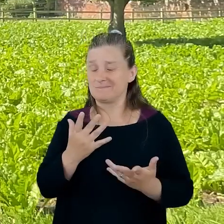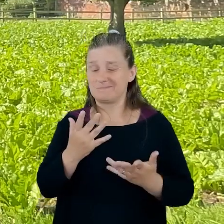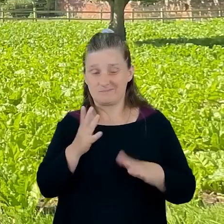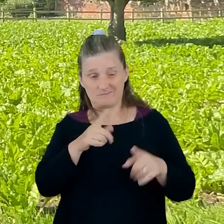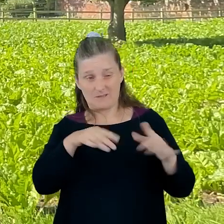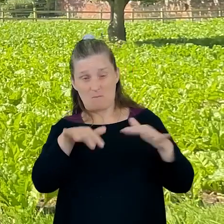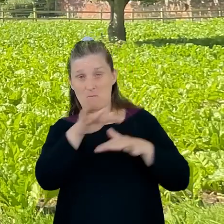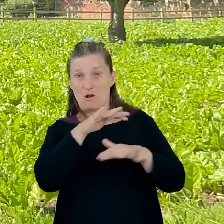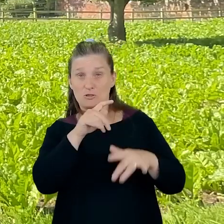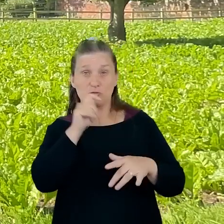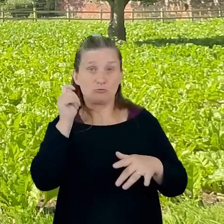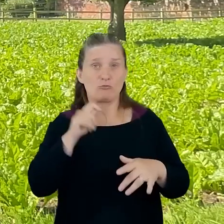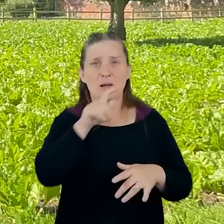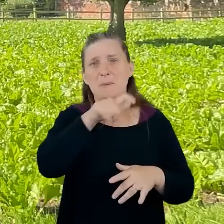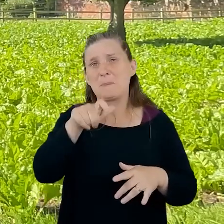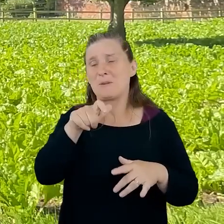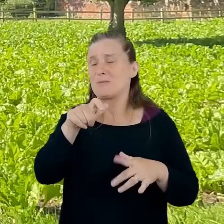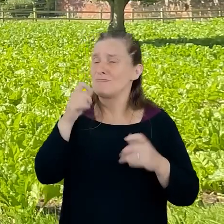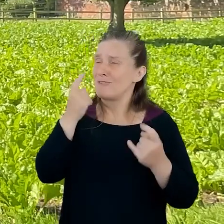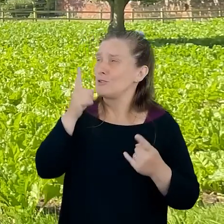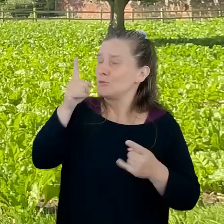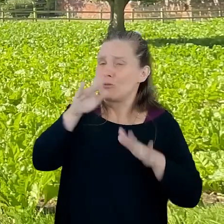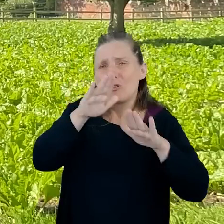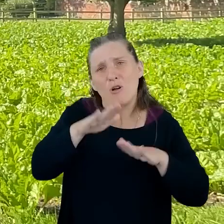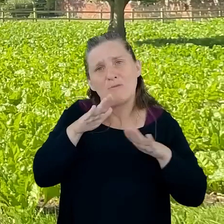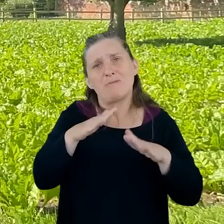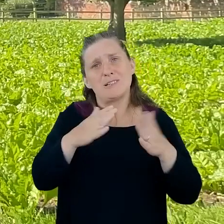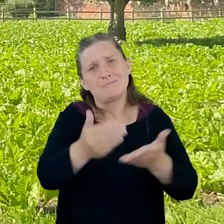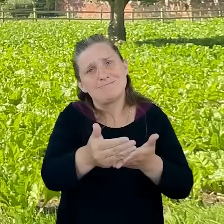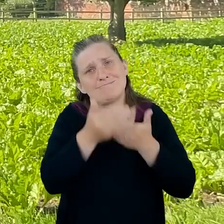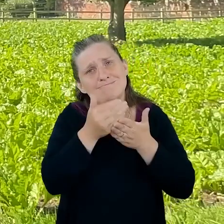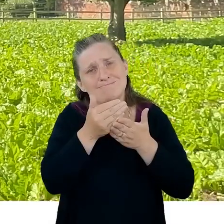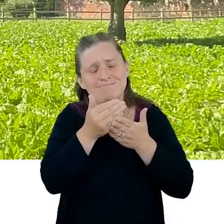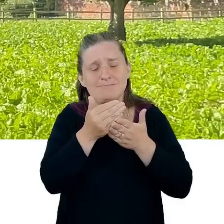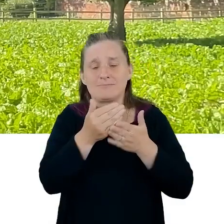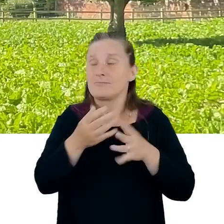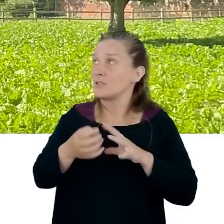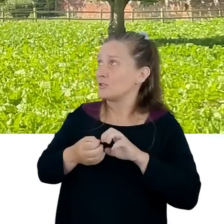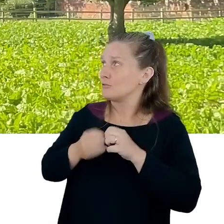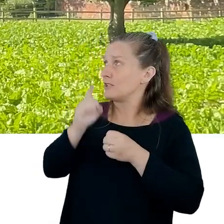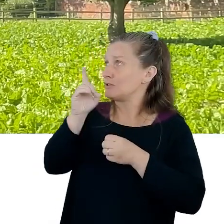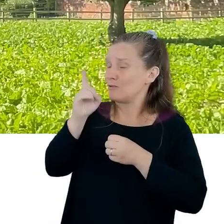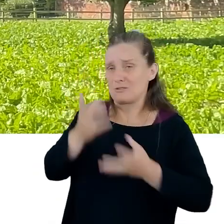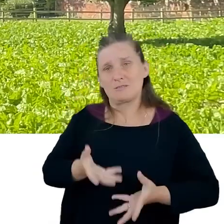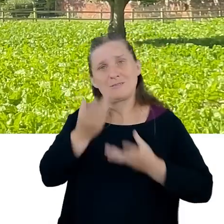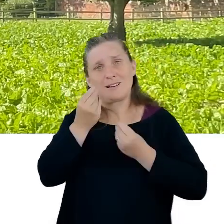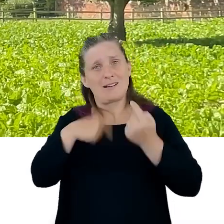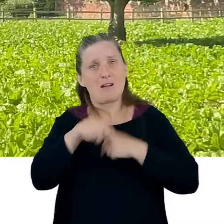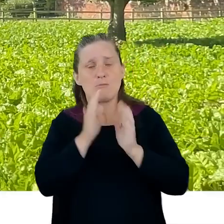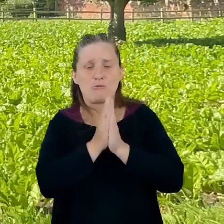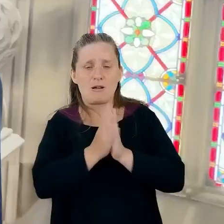Renew amongst them an awareness of your comfort, care and protection. Creator God, hear our